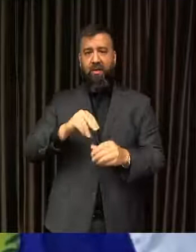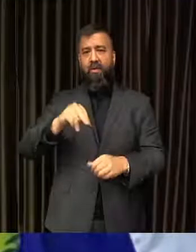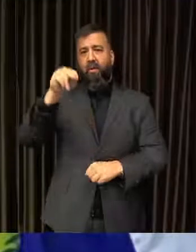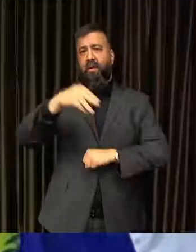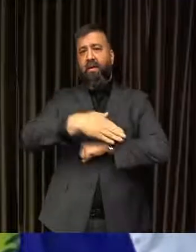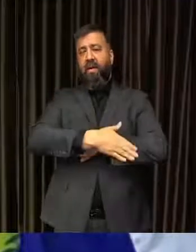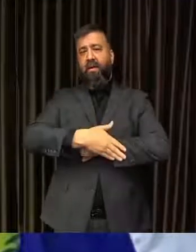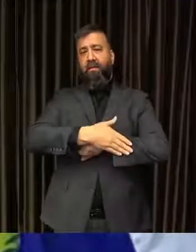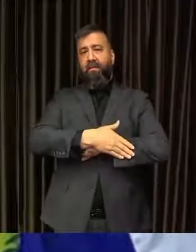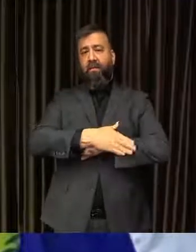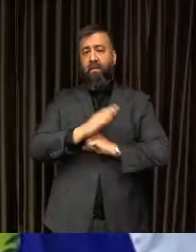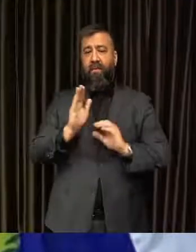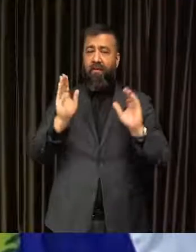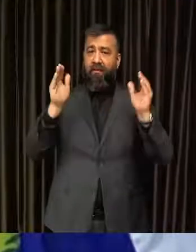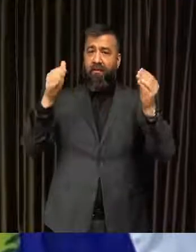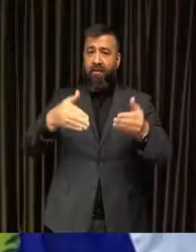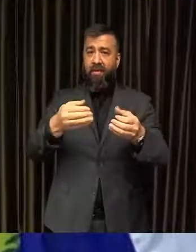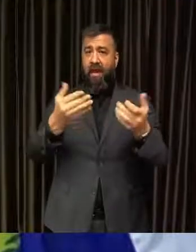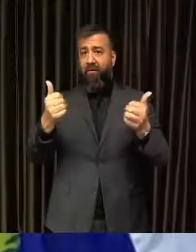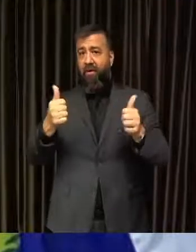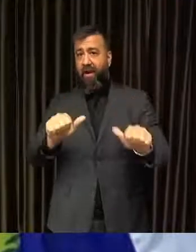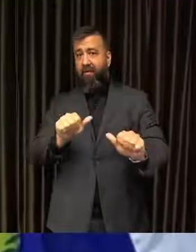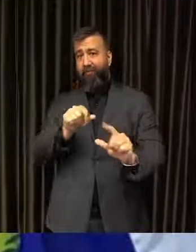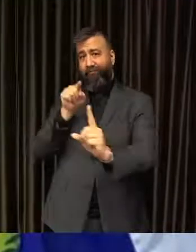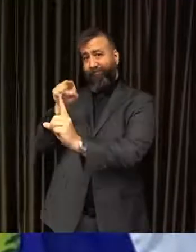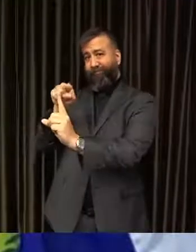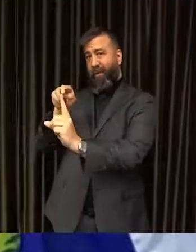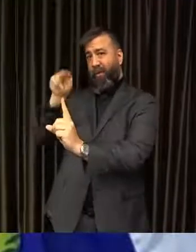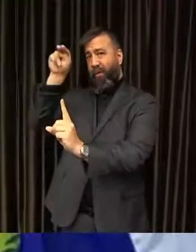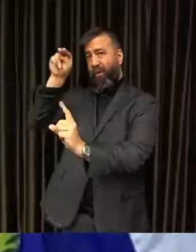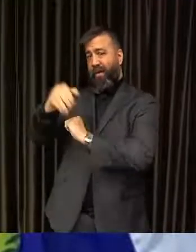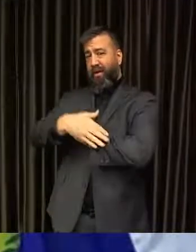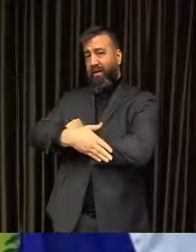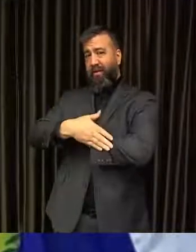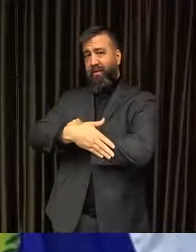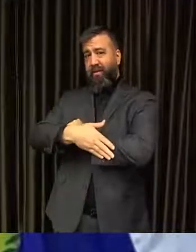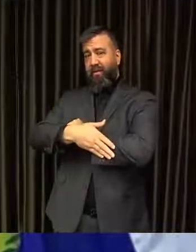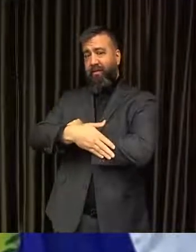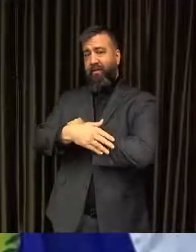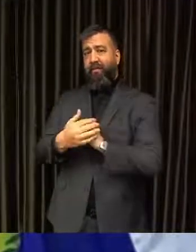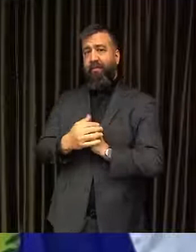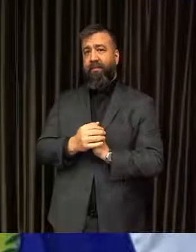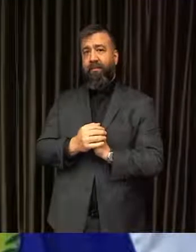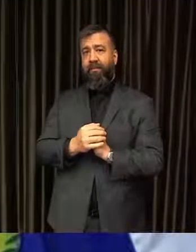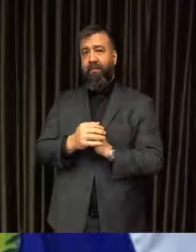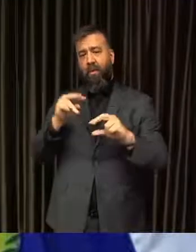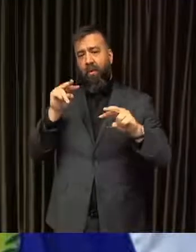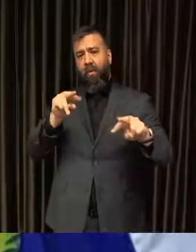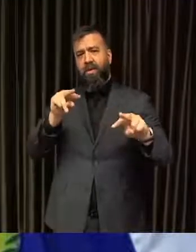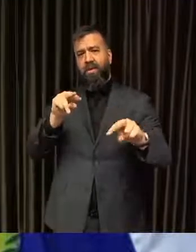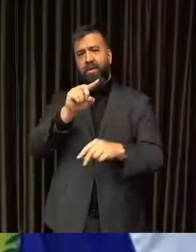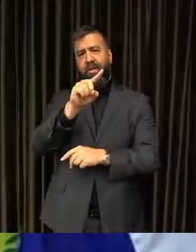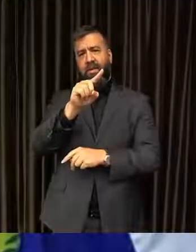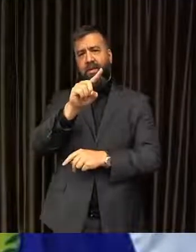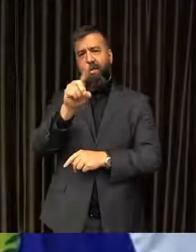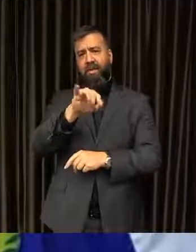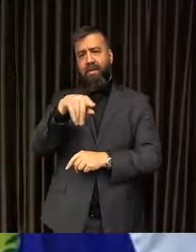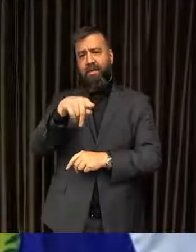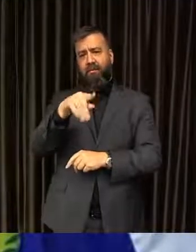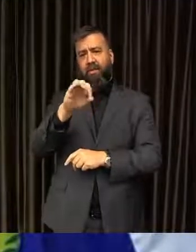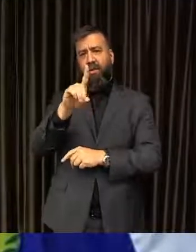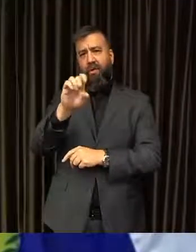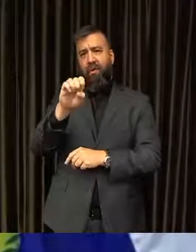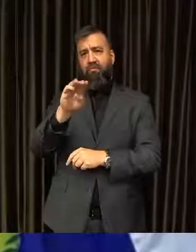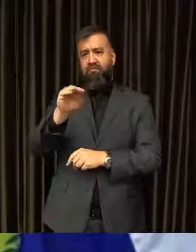lot of our effort, a great deal of our effort there. Watching the pre-registration zip code maps, we have pretty